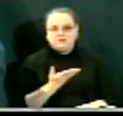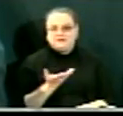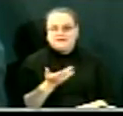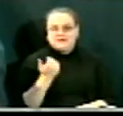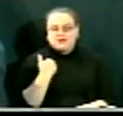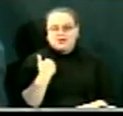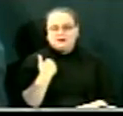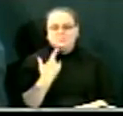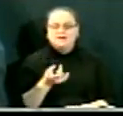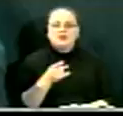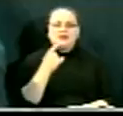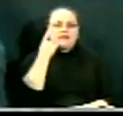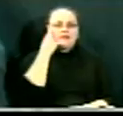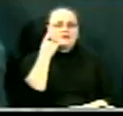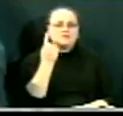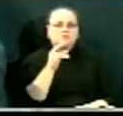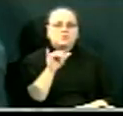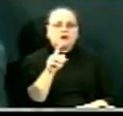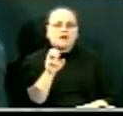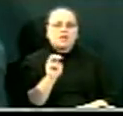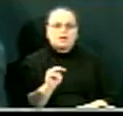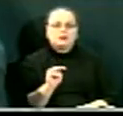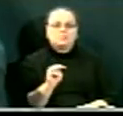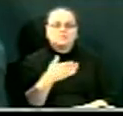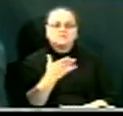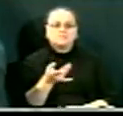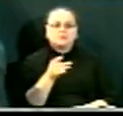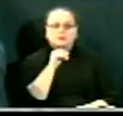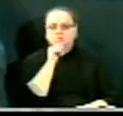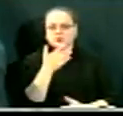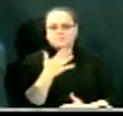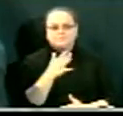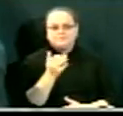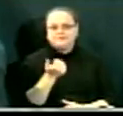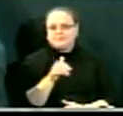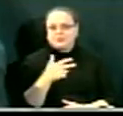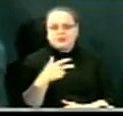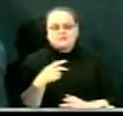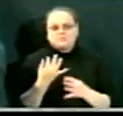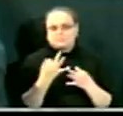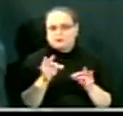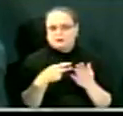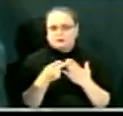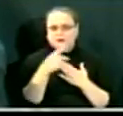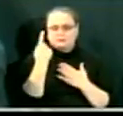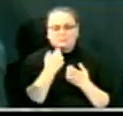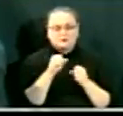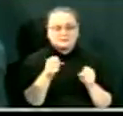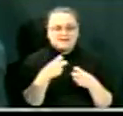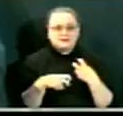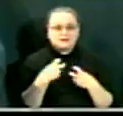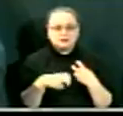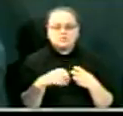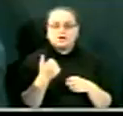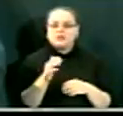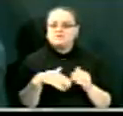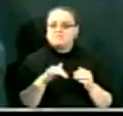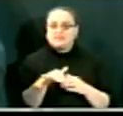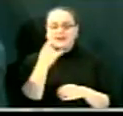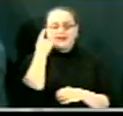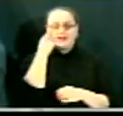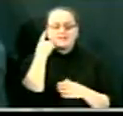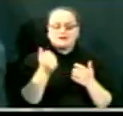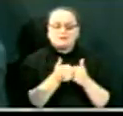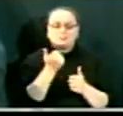haven't. I think there's one item that is something that we haven't done in any of the three programs for a safety issue. Other than that, I think most